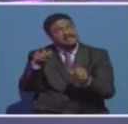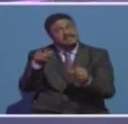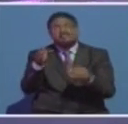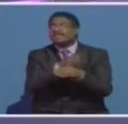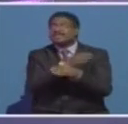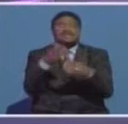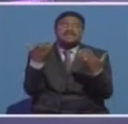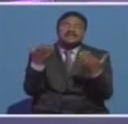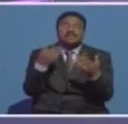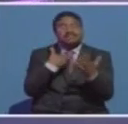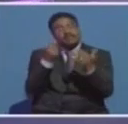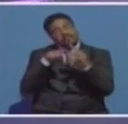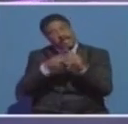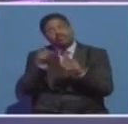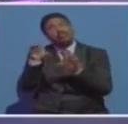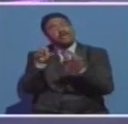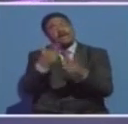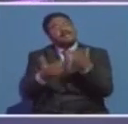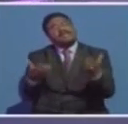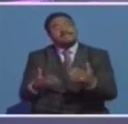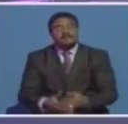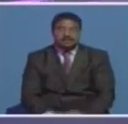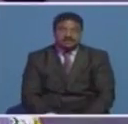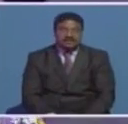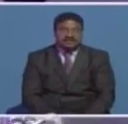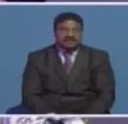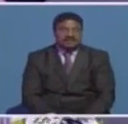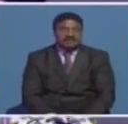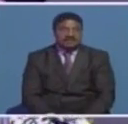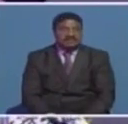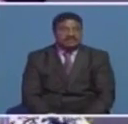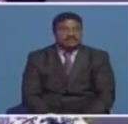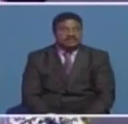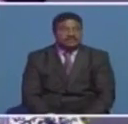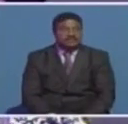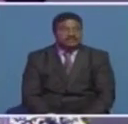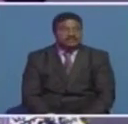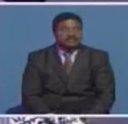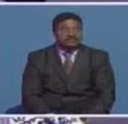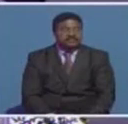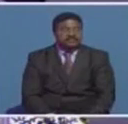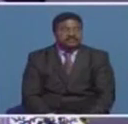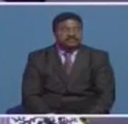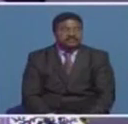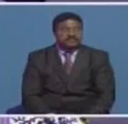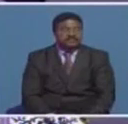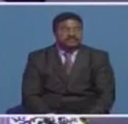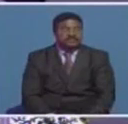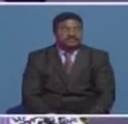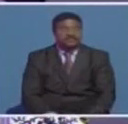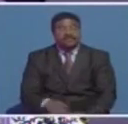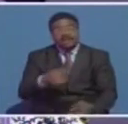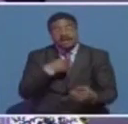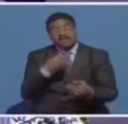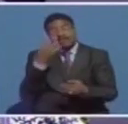I'll begin from that point. What do you do? The Office of the Vice President has 4 departments. To start with,